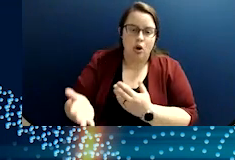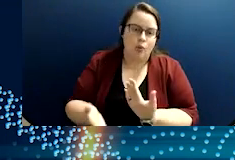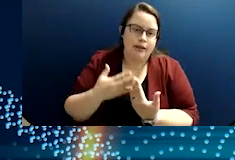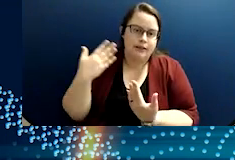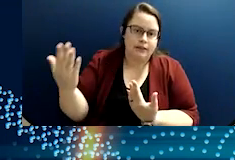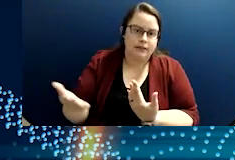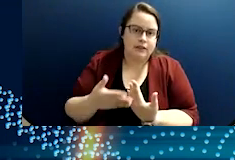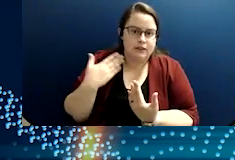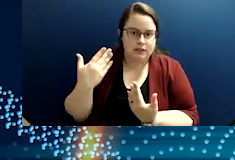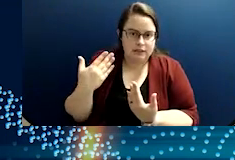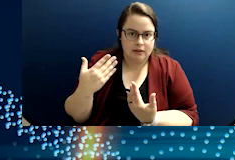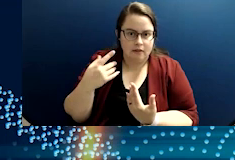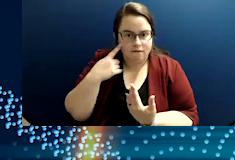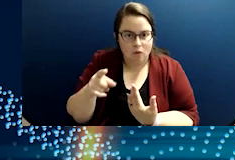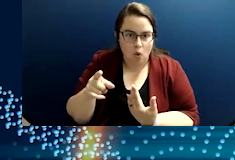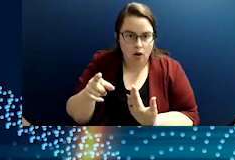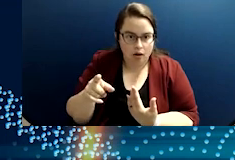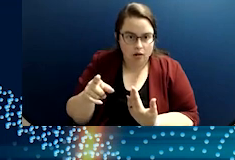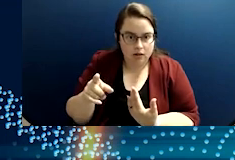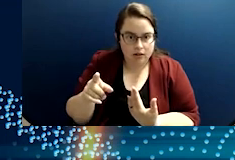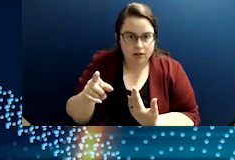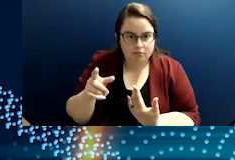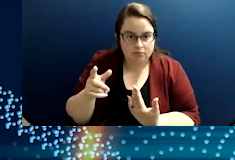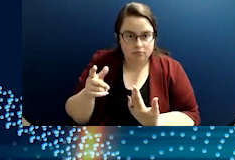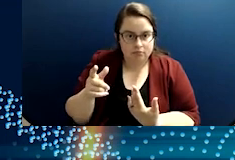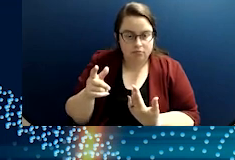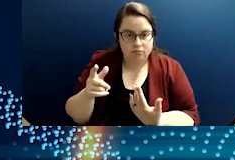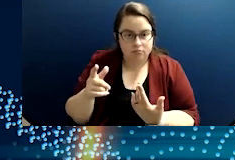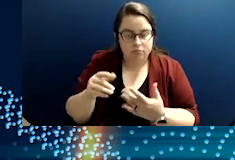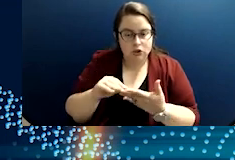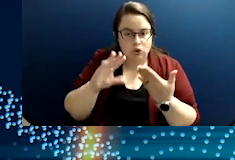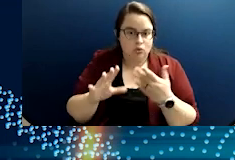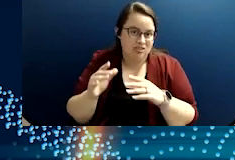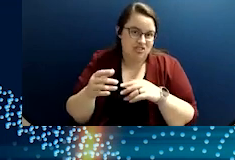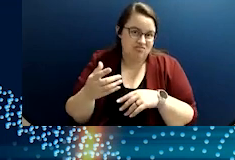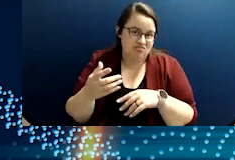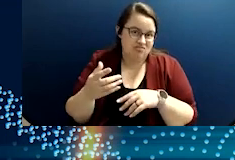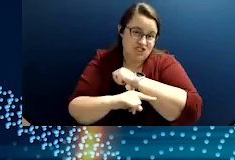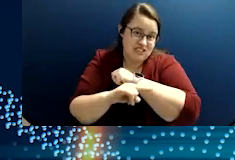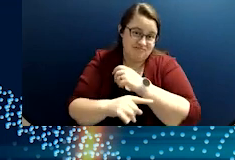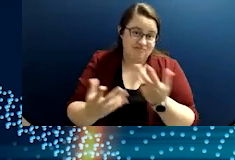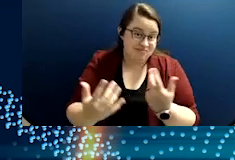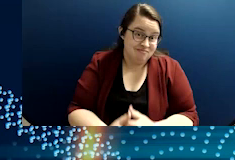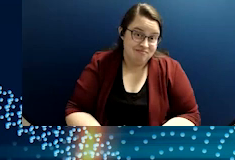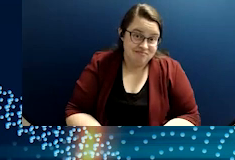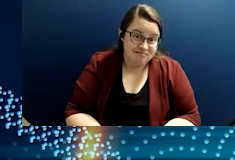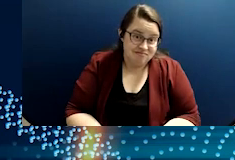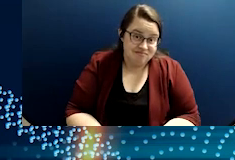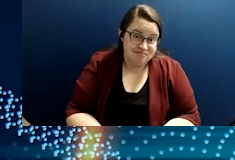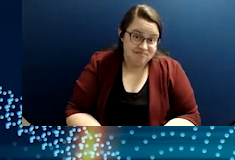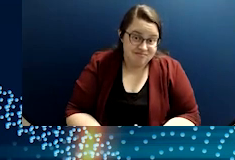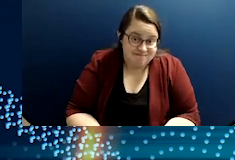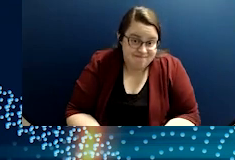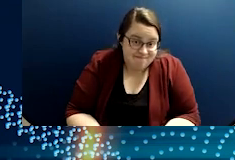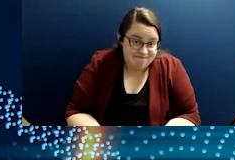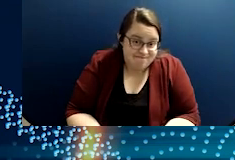be, for students to cheat on. That's one thing that we can do. Sure. But that's not going to happen